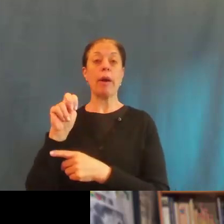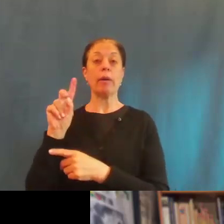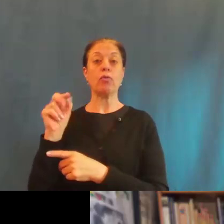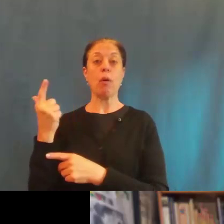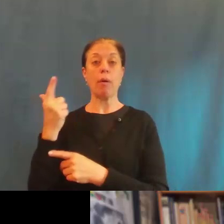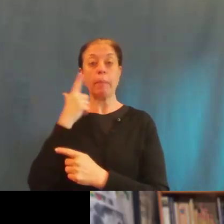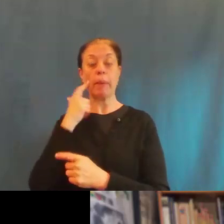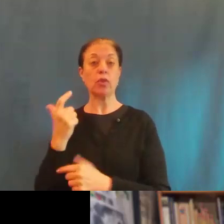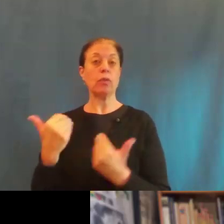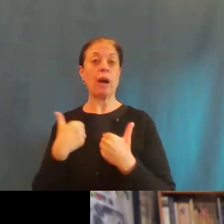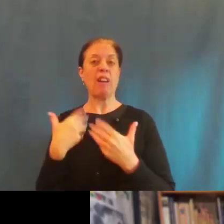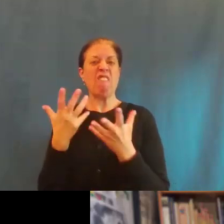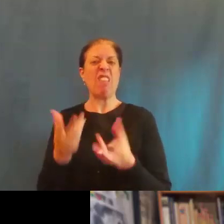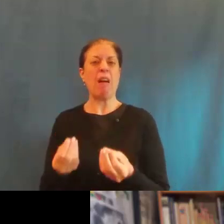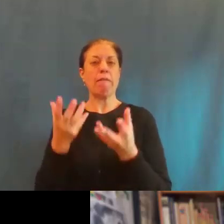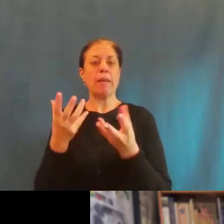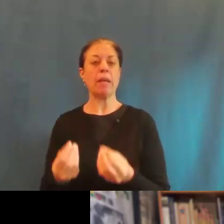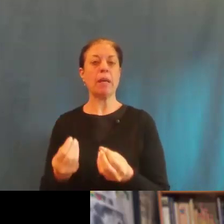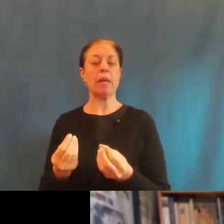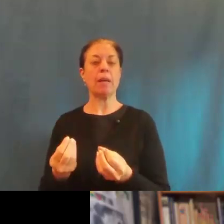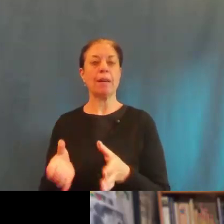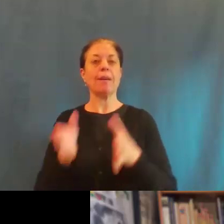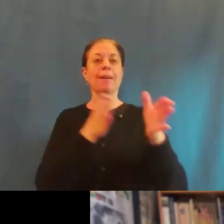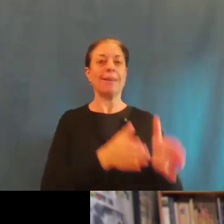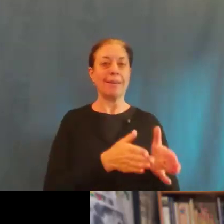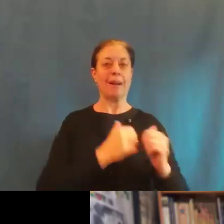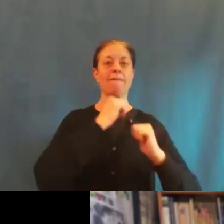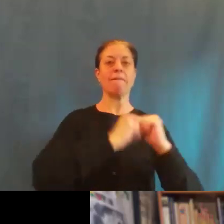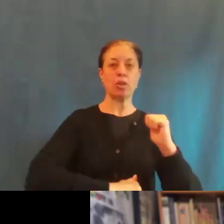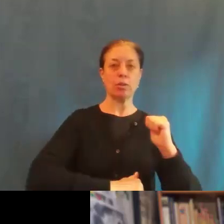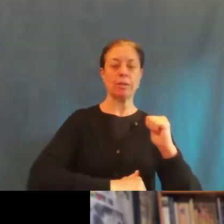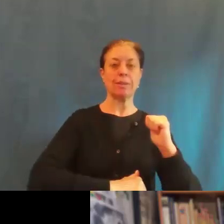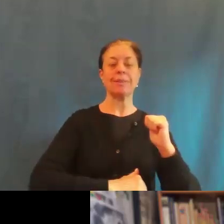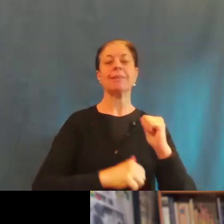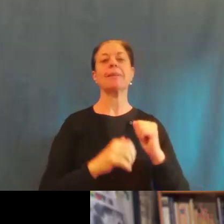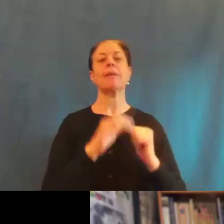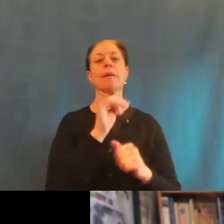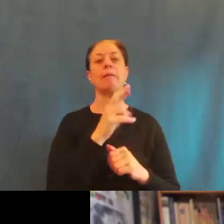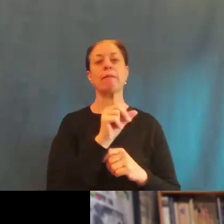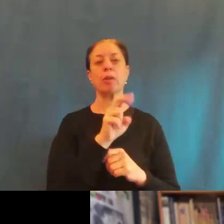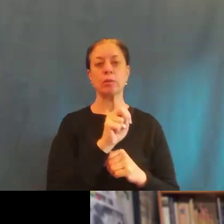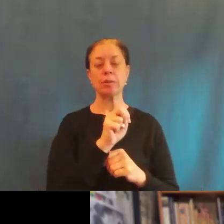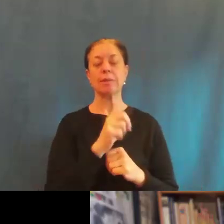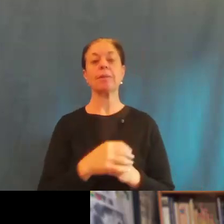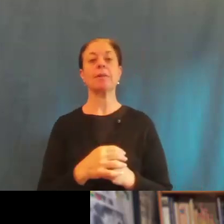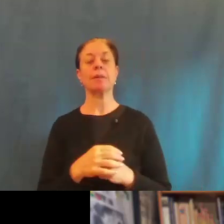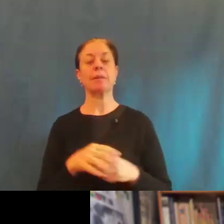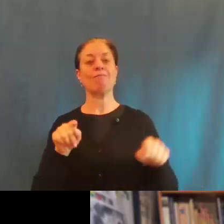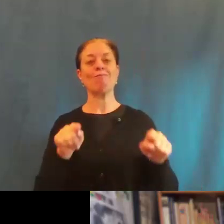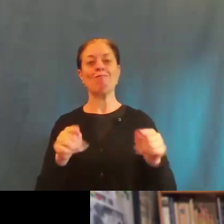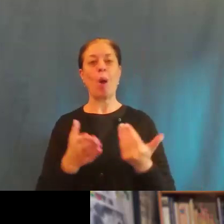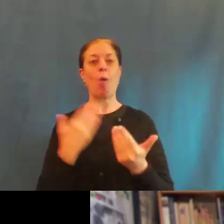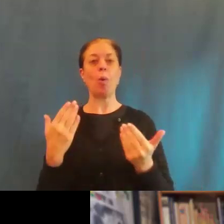got like the fluffy versus the fierce, and it's they're almost